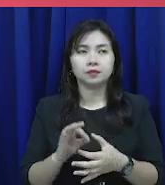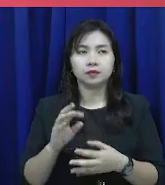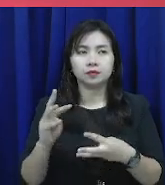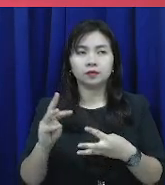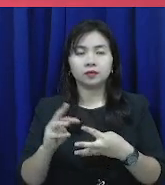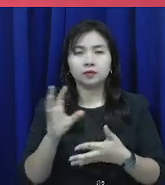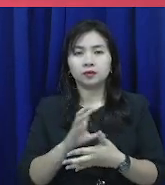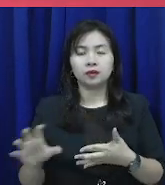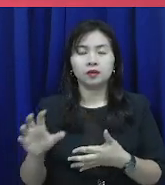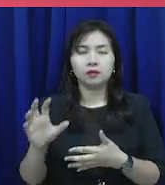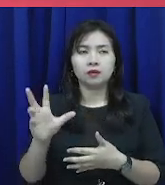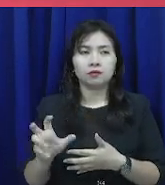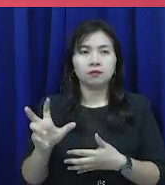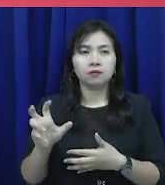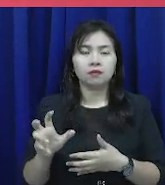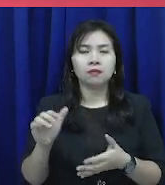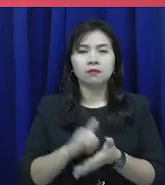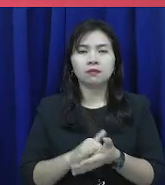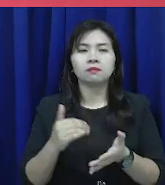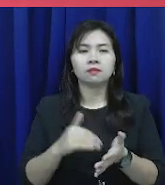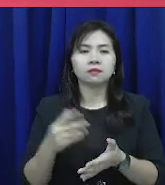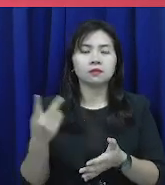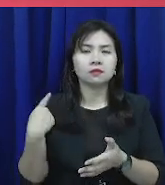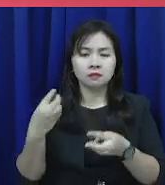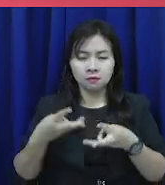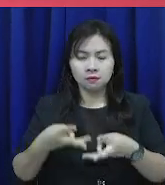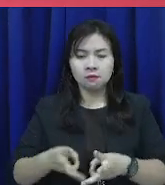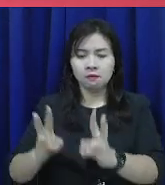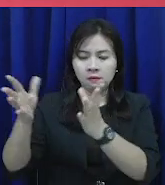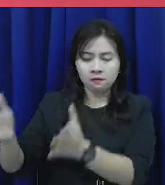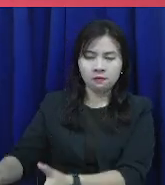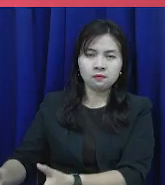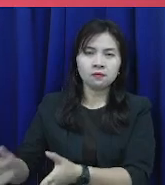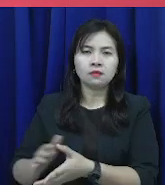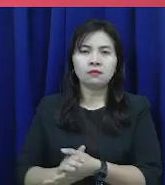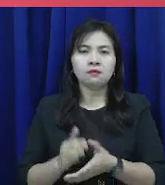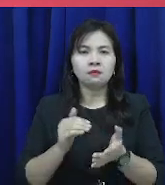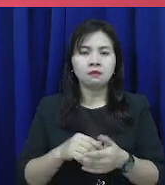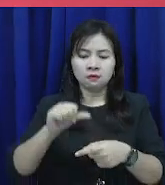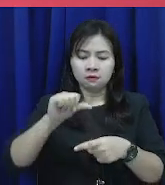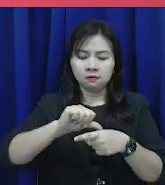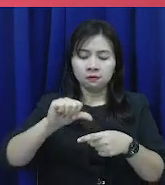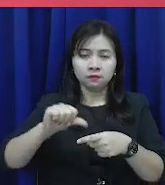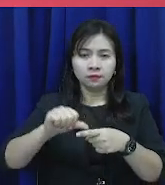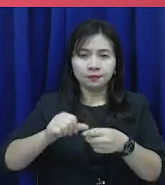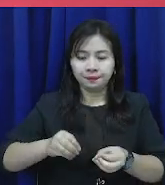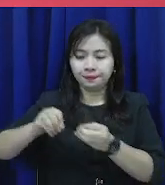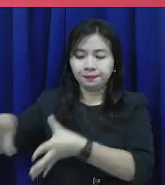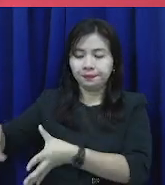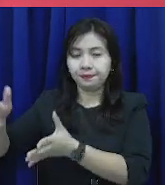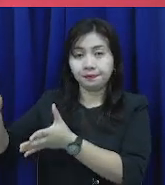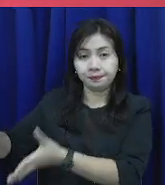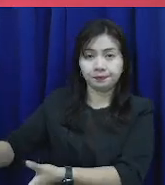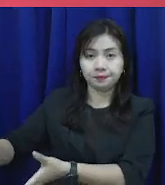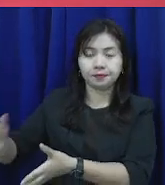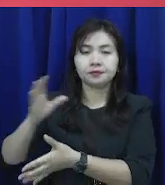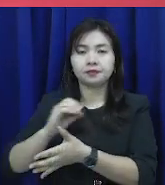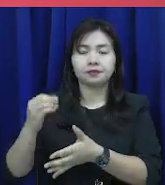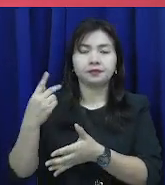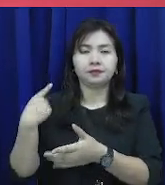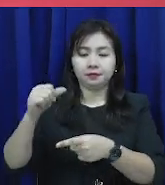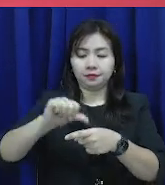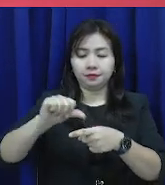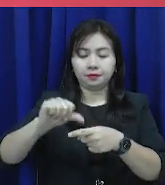Matthew chapter 13 that there is the way side the seed fell onto the way side and the seed fell on the